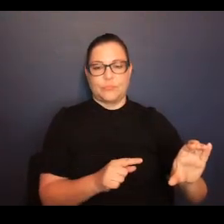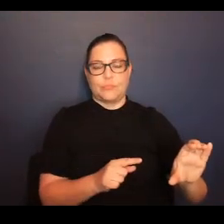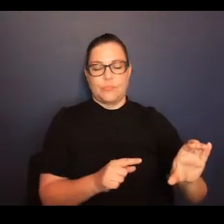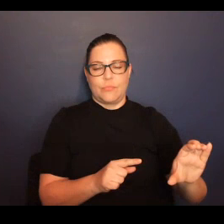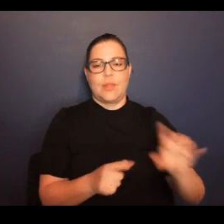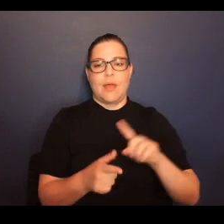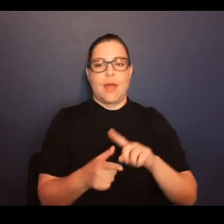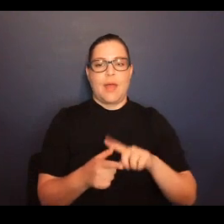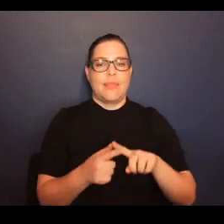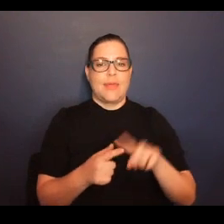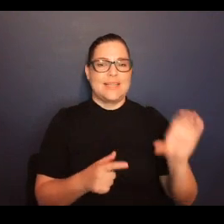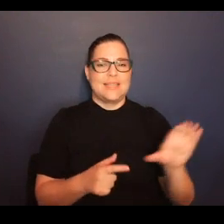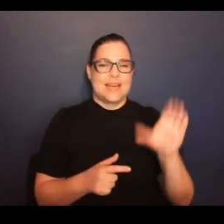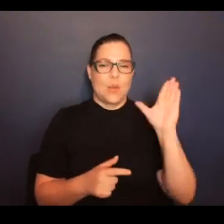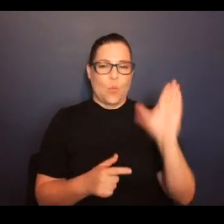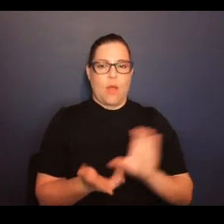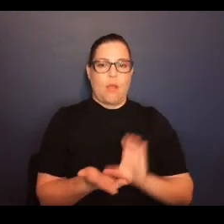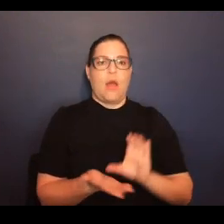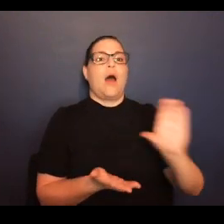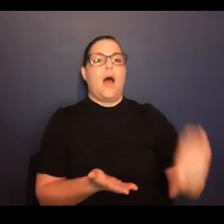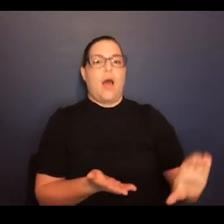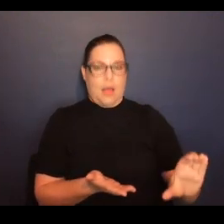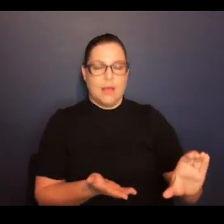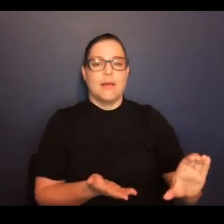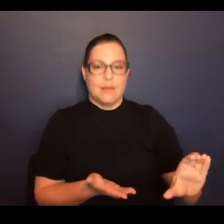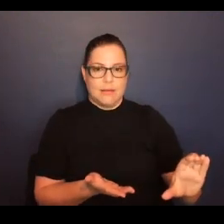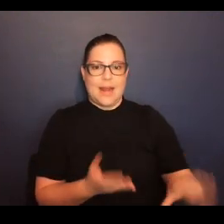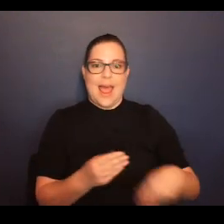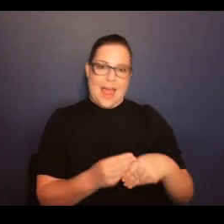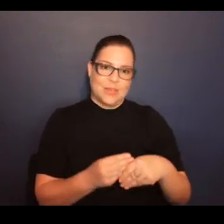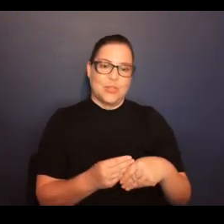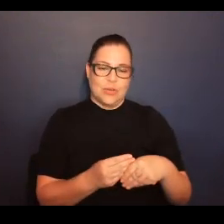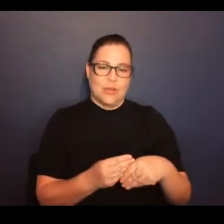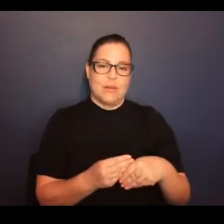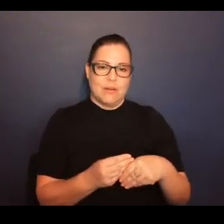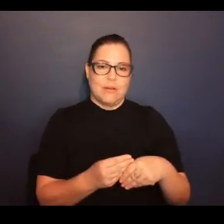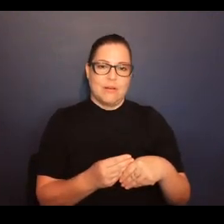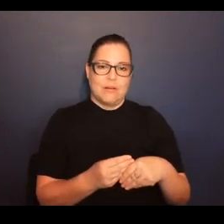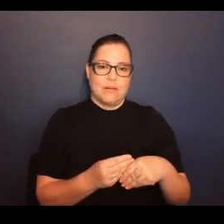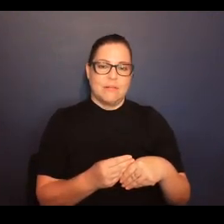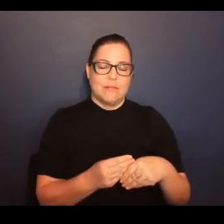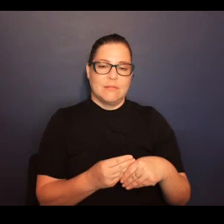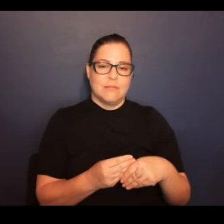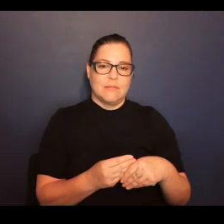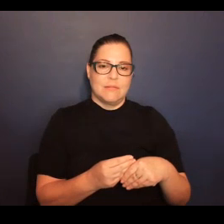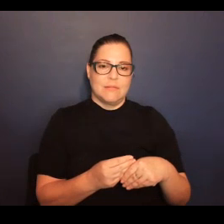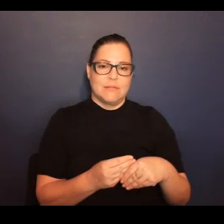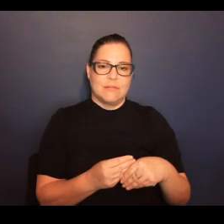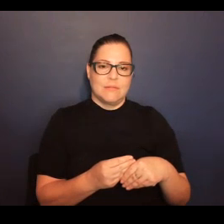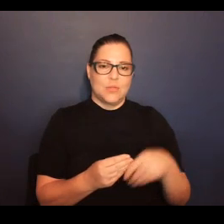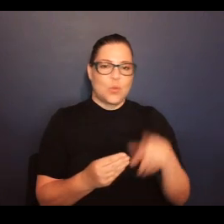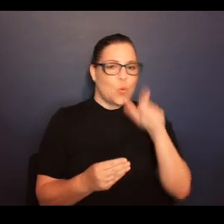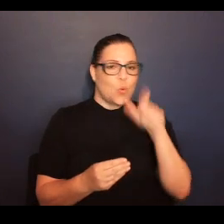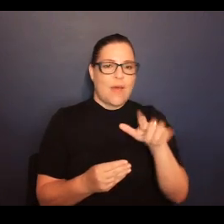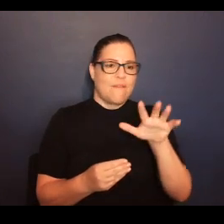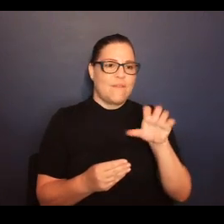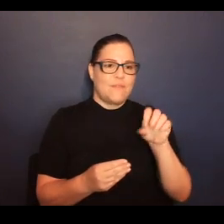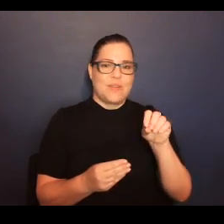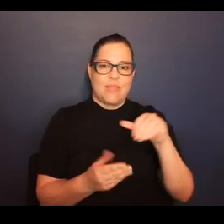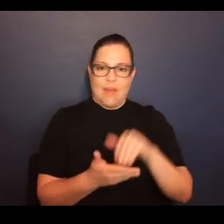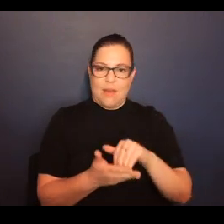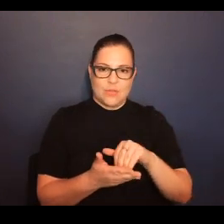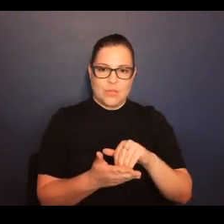then Centennial will allocate another $50,000, you know, will not have to put $50,000 in Ocean Breeze East. They will